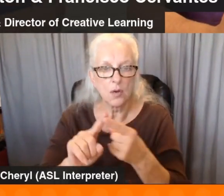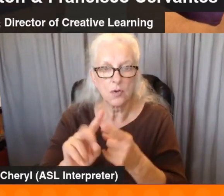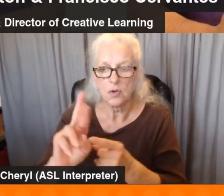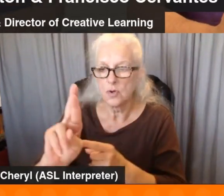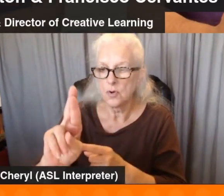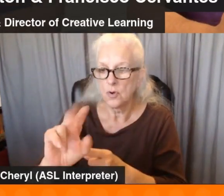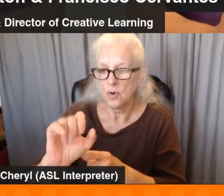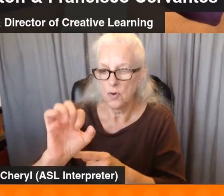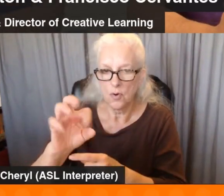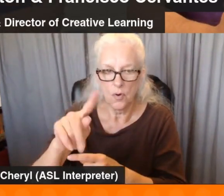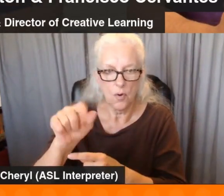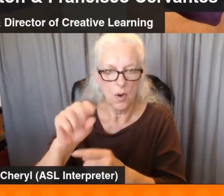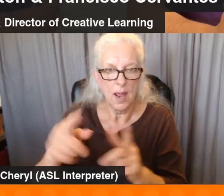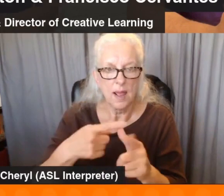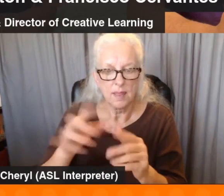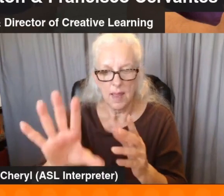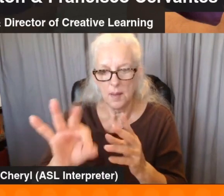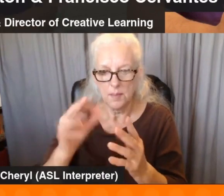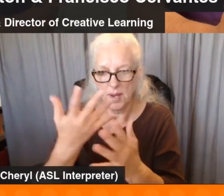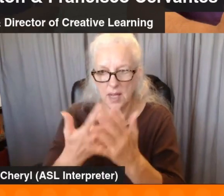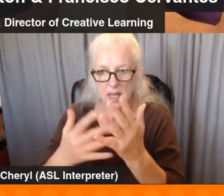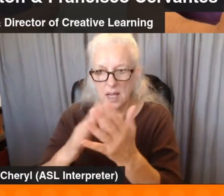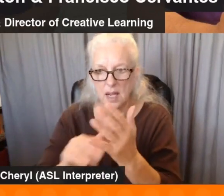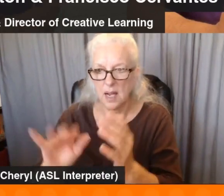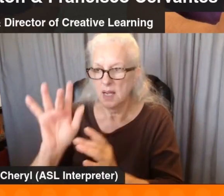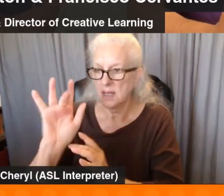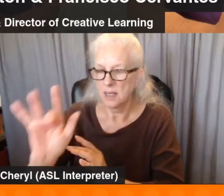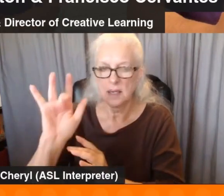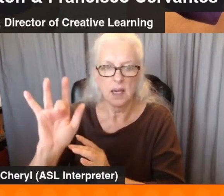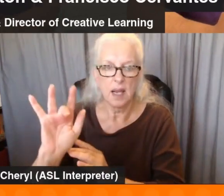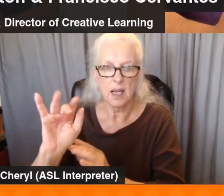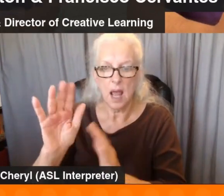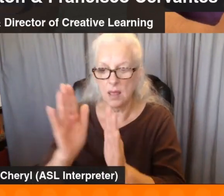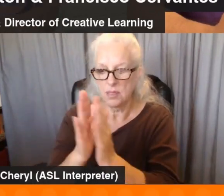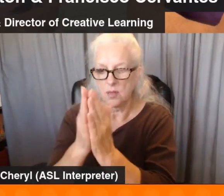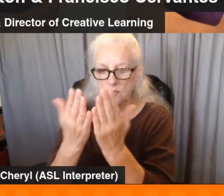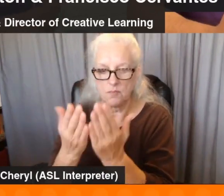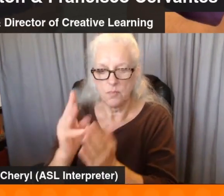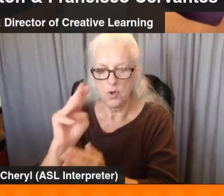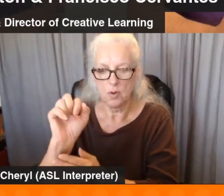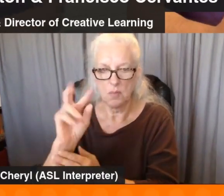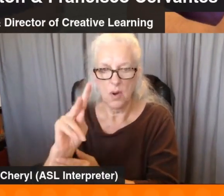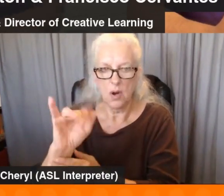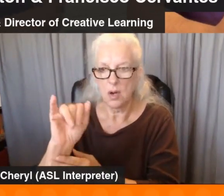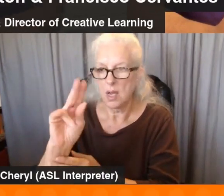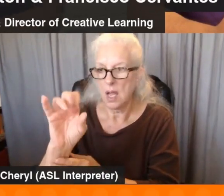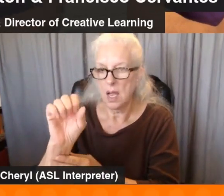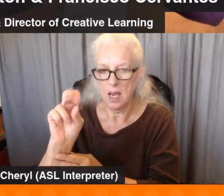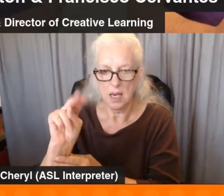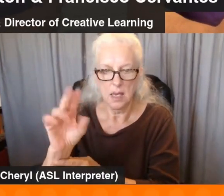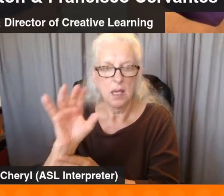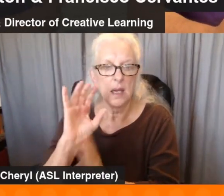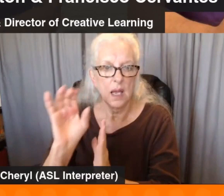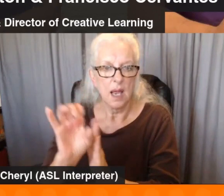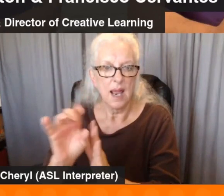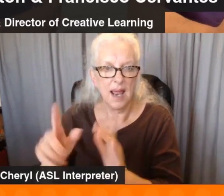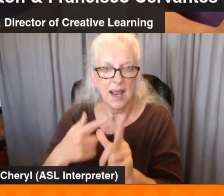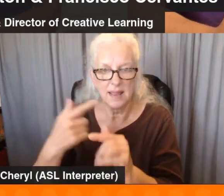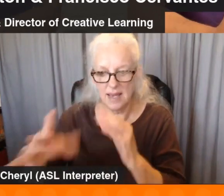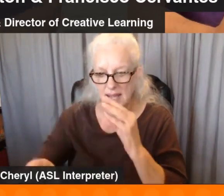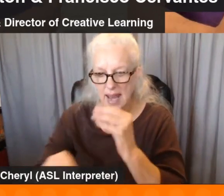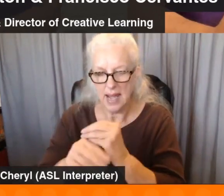then choose schedule. You'll then click the bookmark icon in any segment and choose add it to my